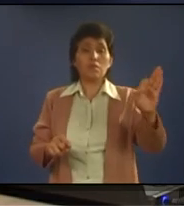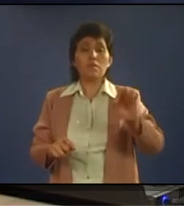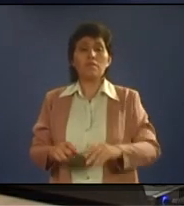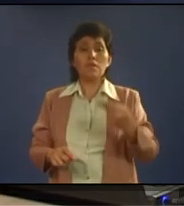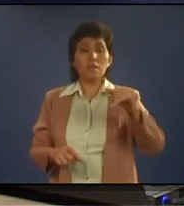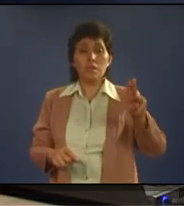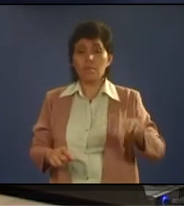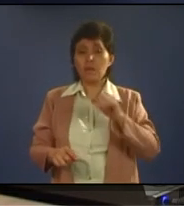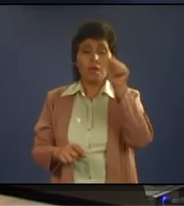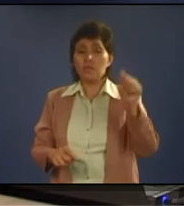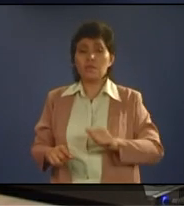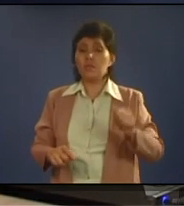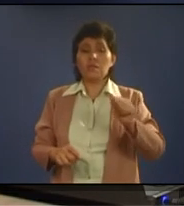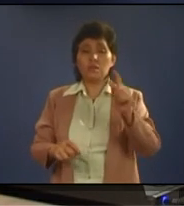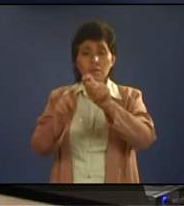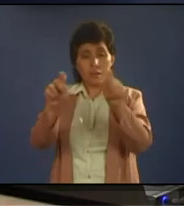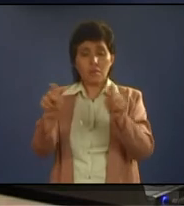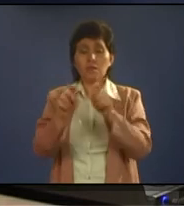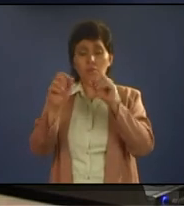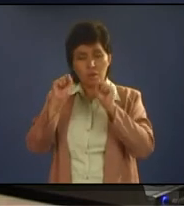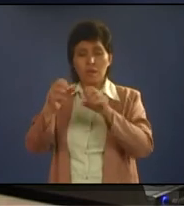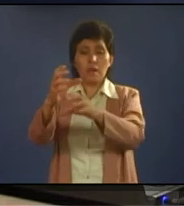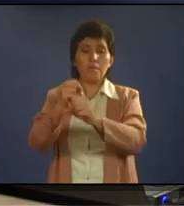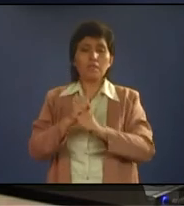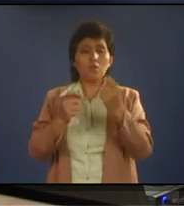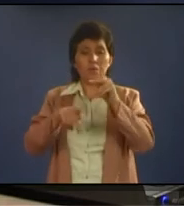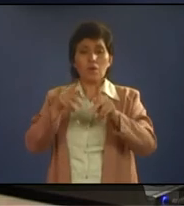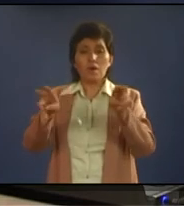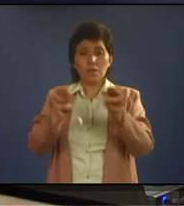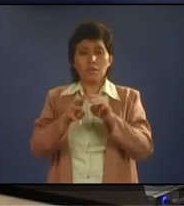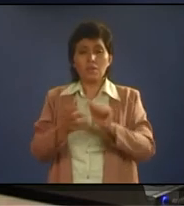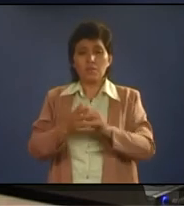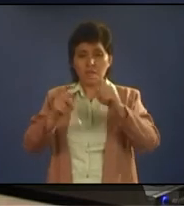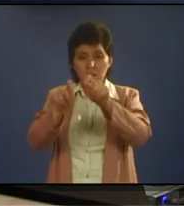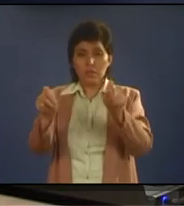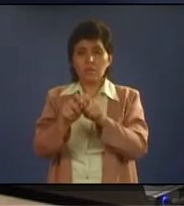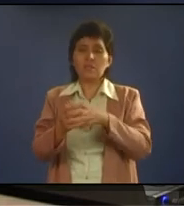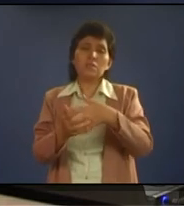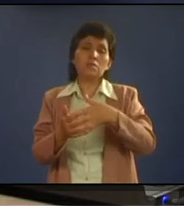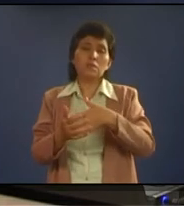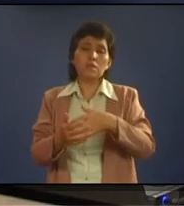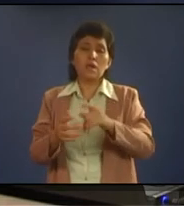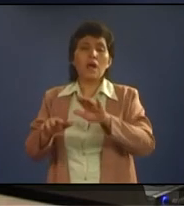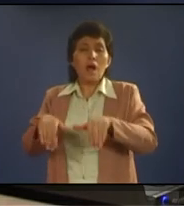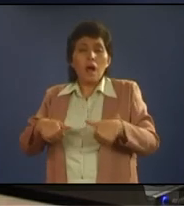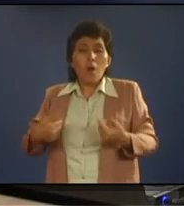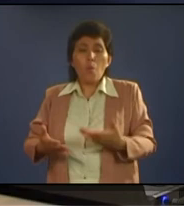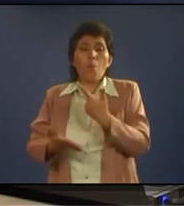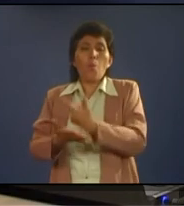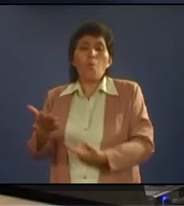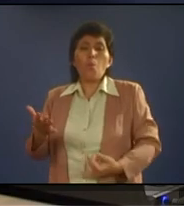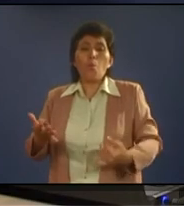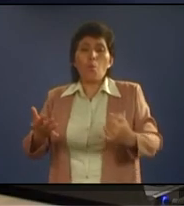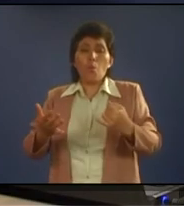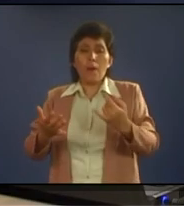Now, if any team could get hold of this kind of people, even the team itself could become a winner. What